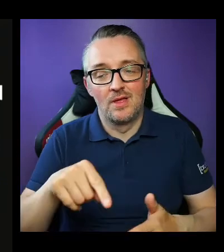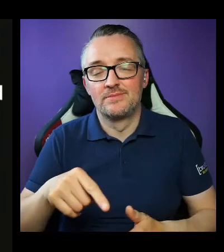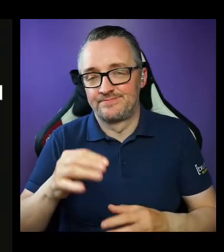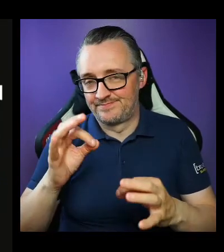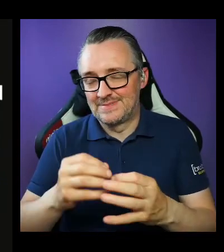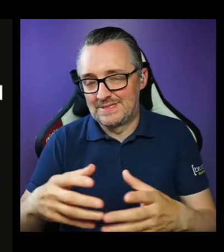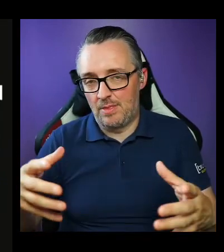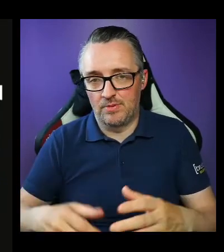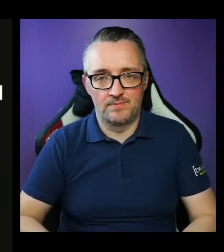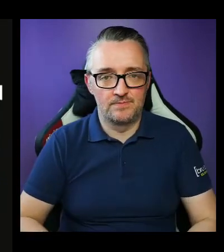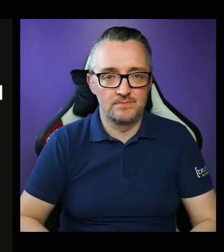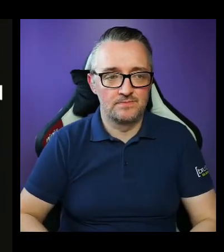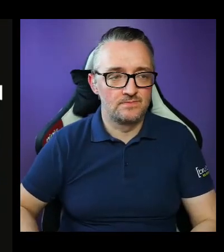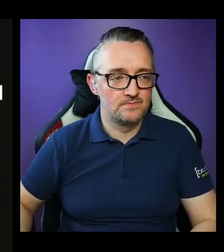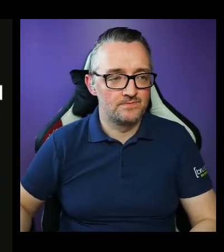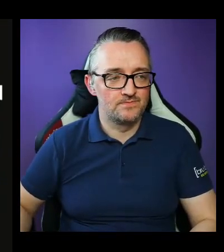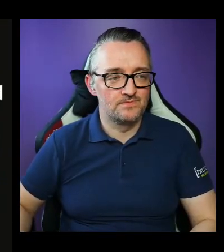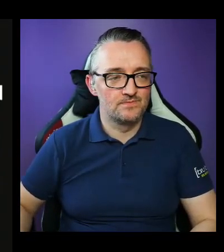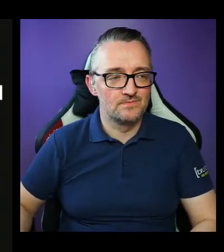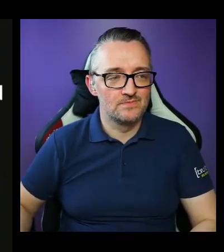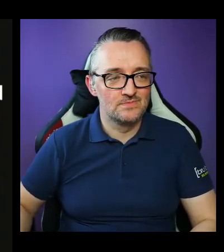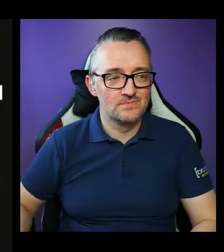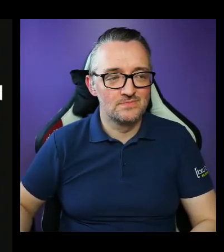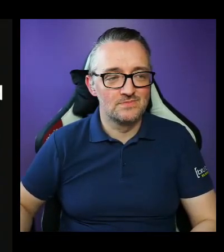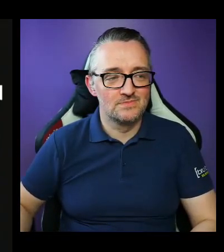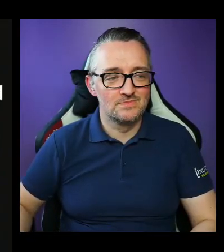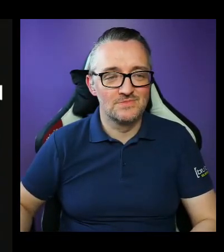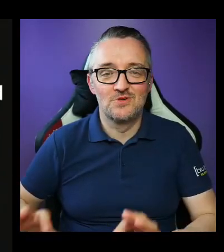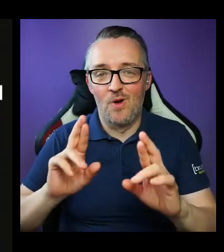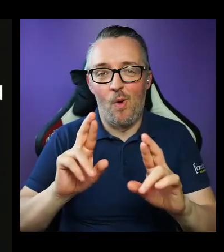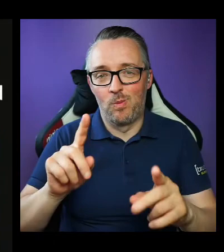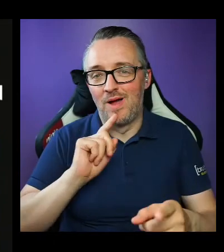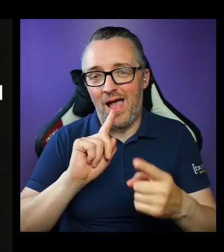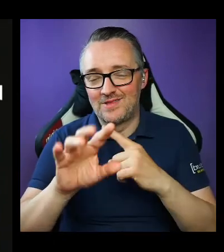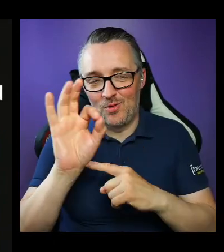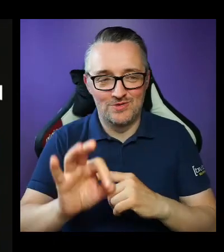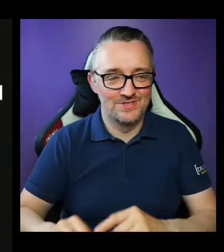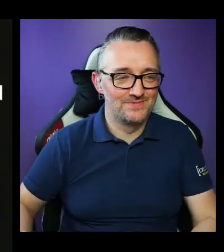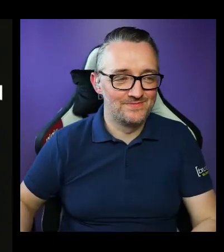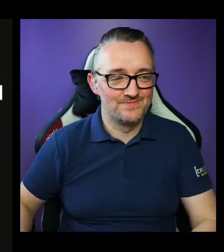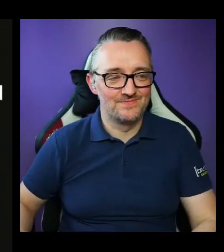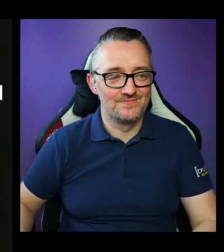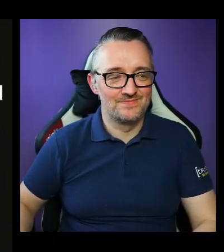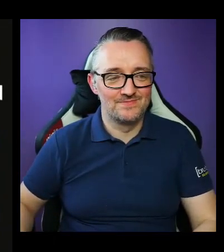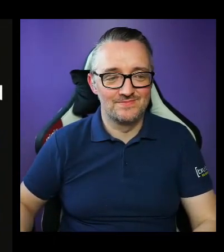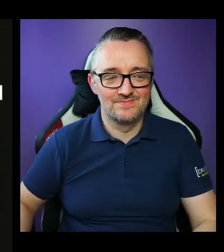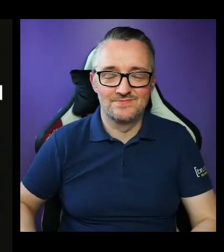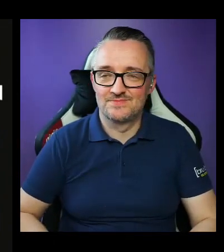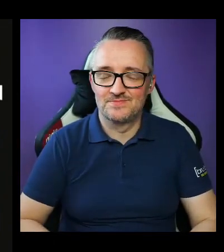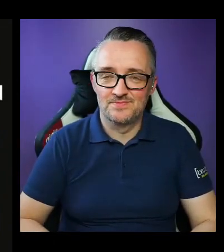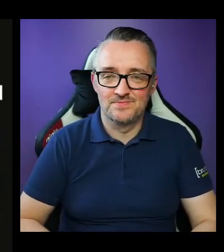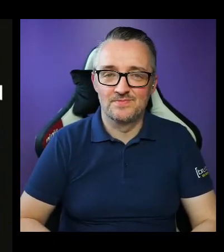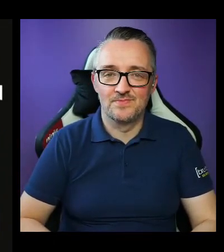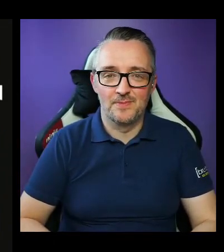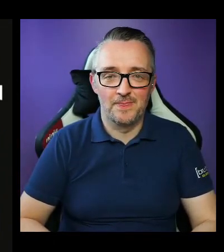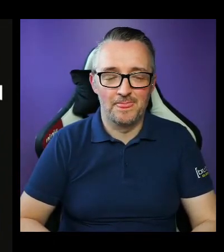be. So I hope that answered the question. I rambled a lot. No, that's great. Thank you.